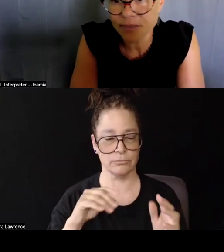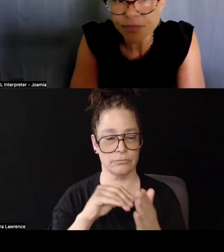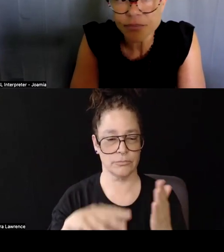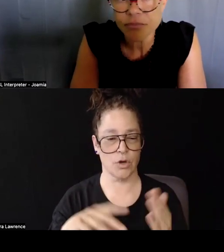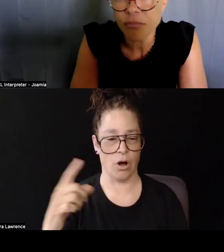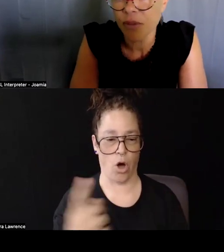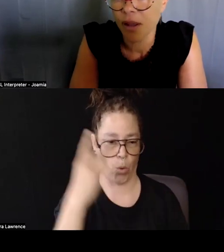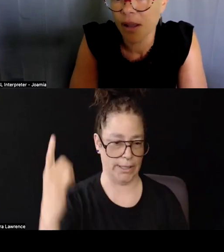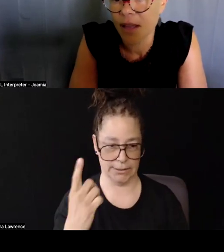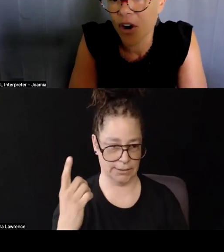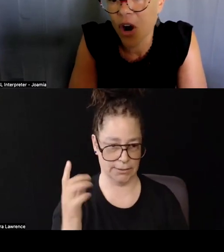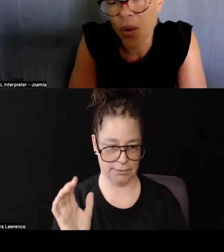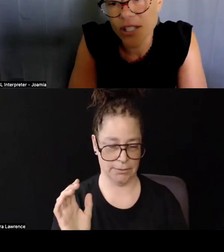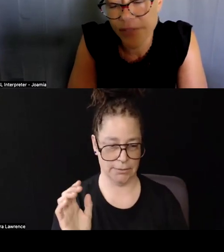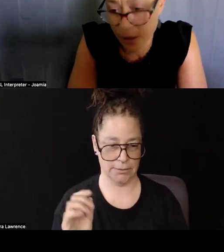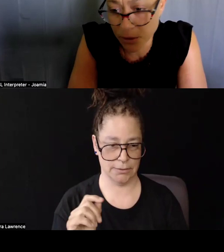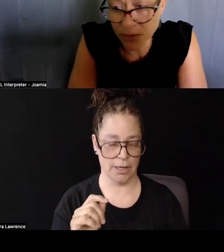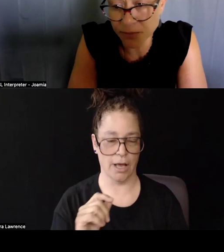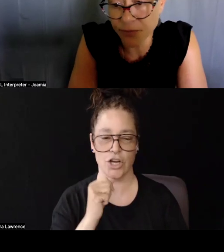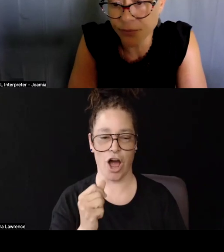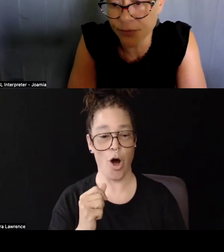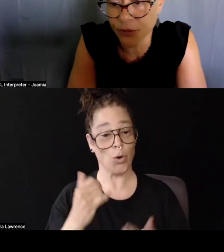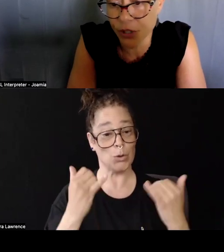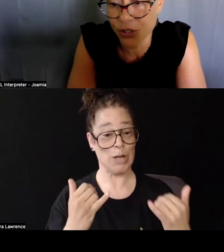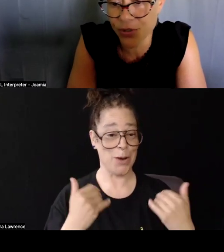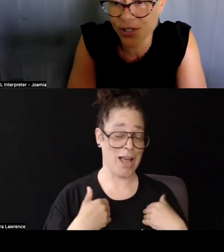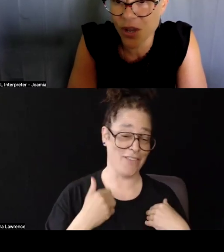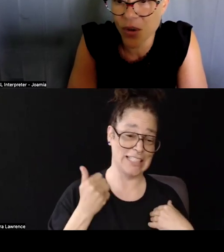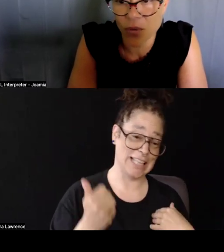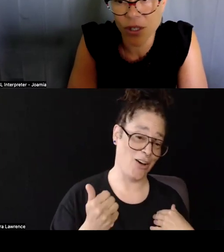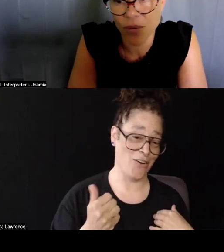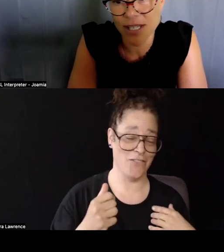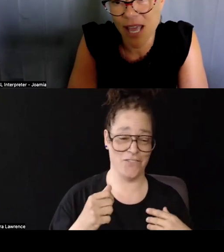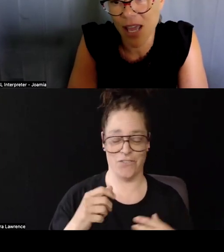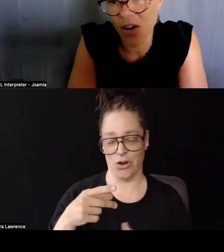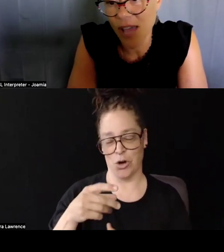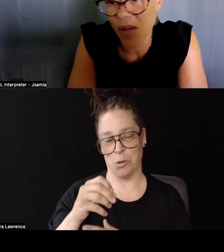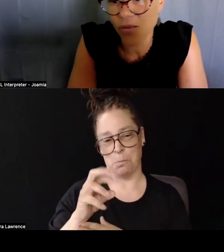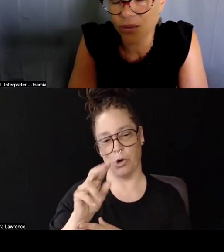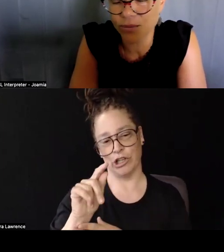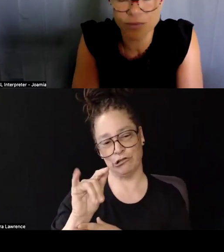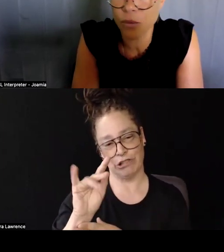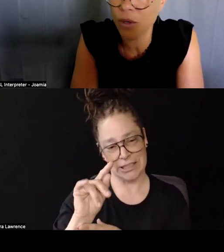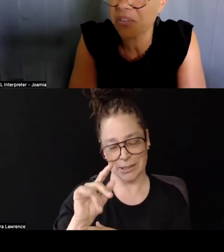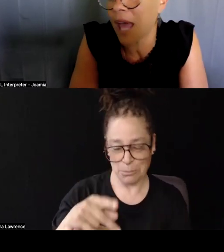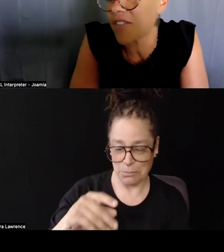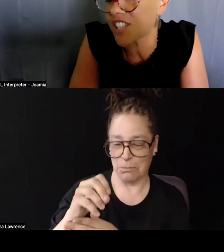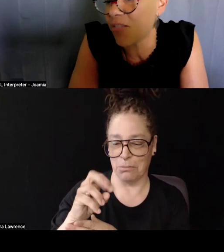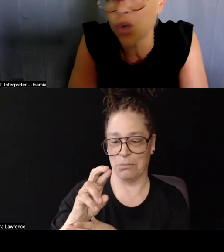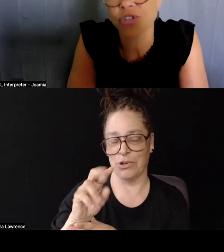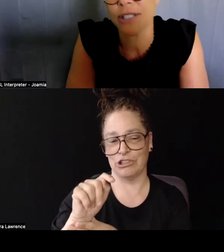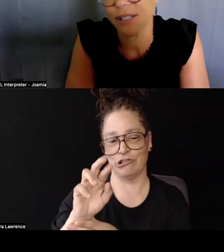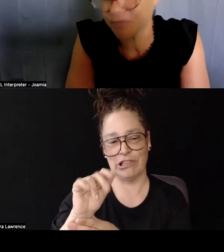paint, that they're always available for your students. You don't want to say, okay, what if we have